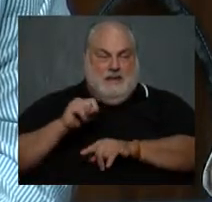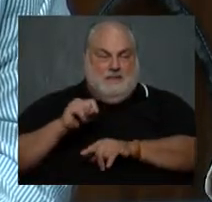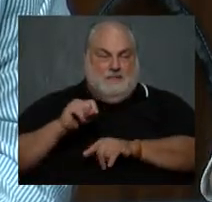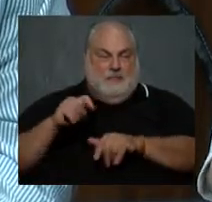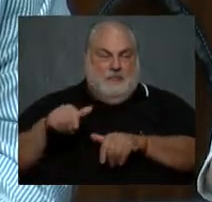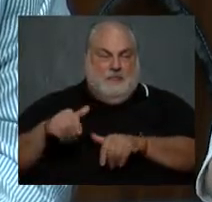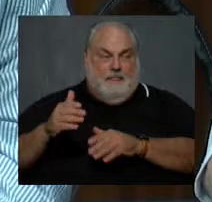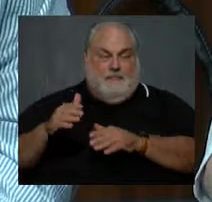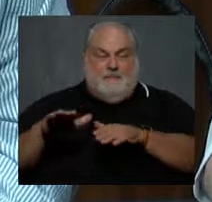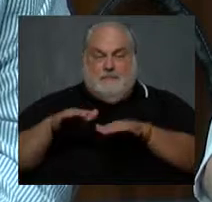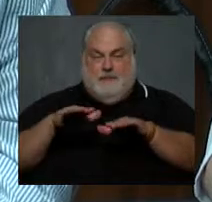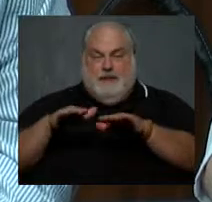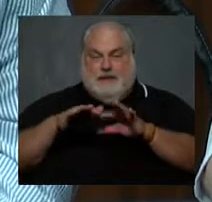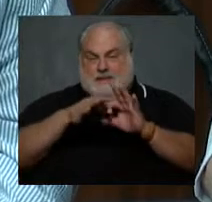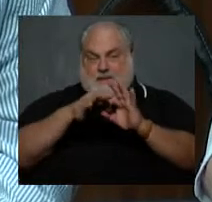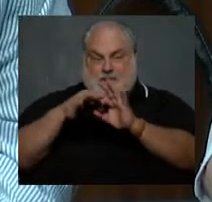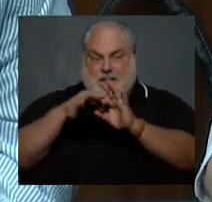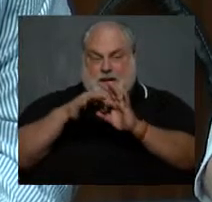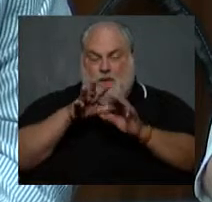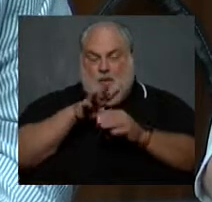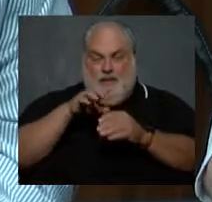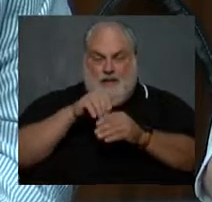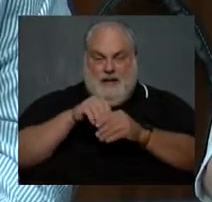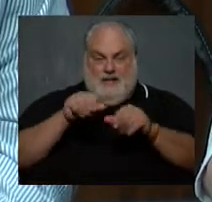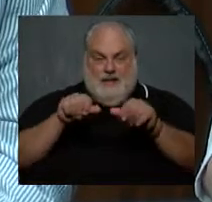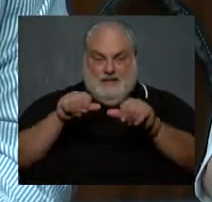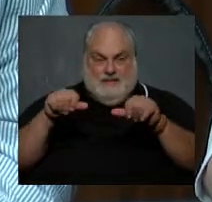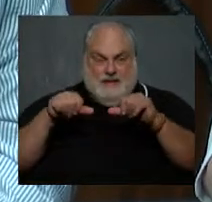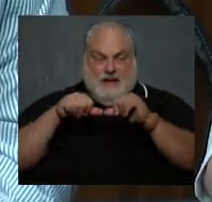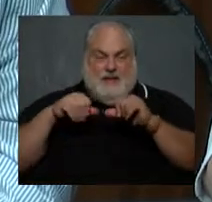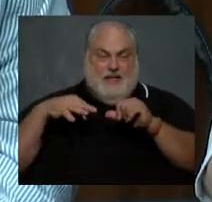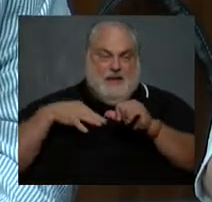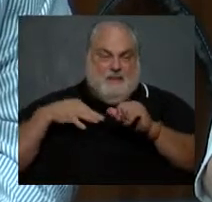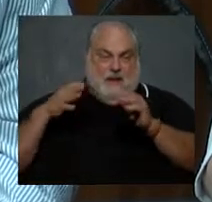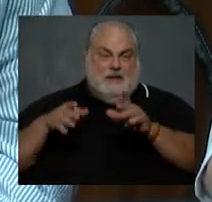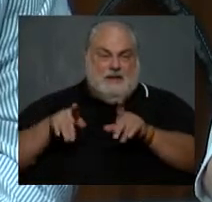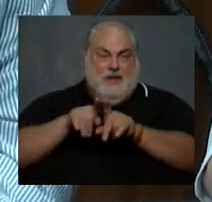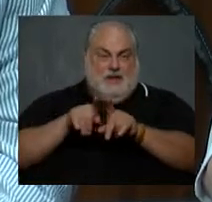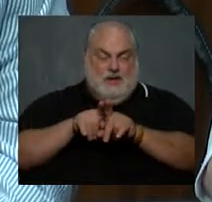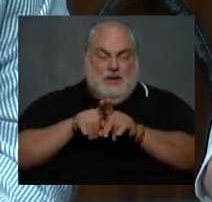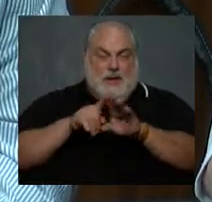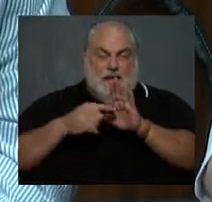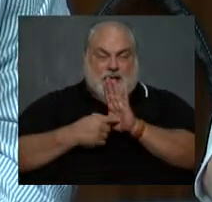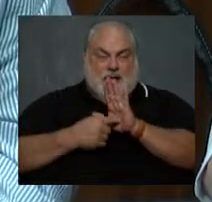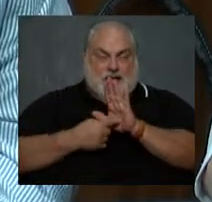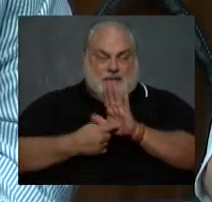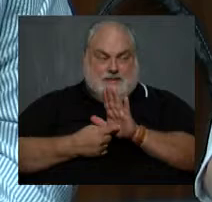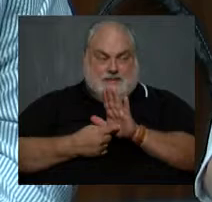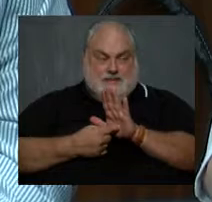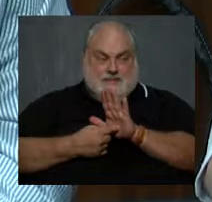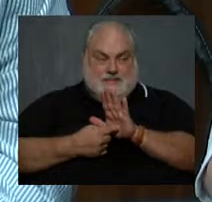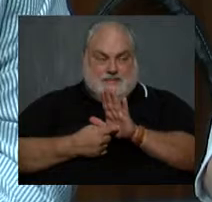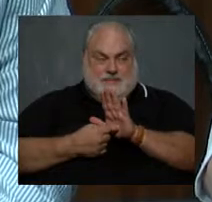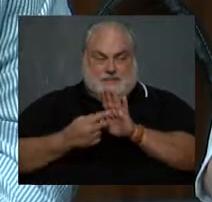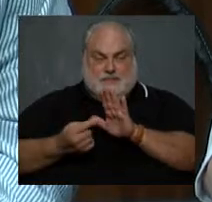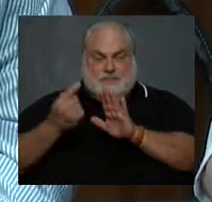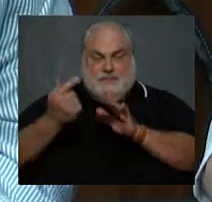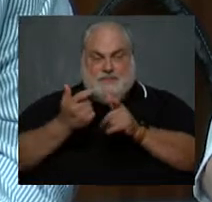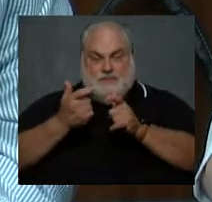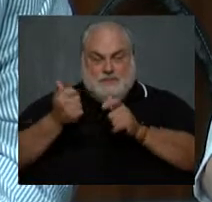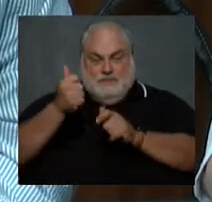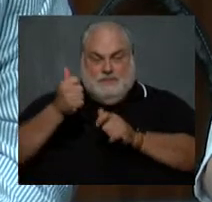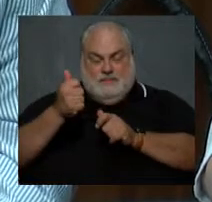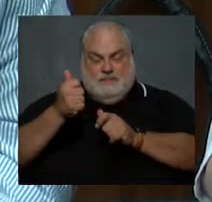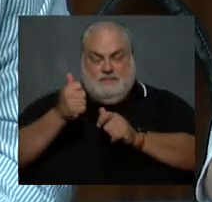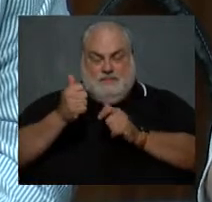has provided pedestrian connectivity within and through the site. The applicant has also indicated only one of the large-scale